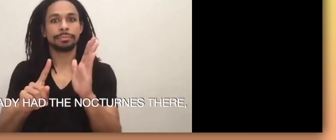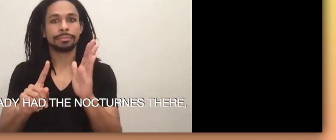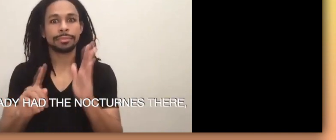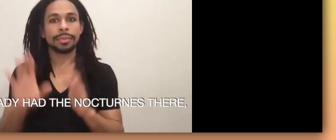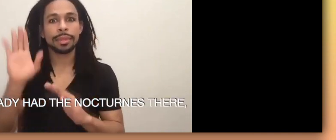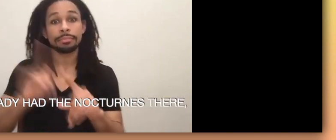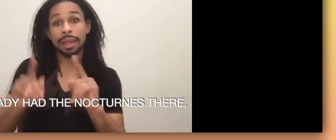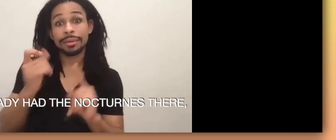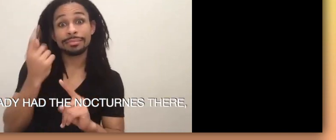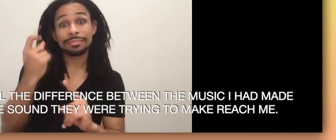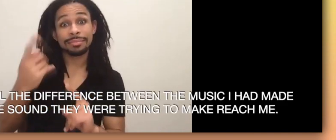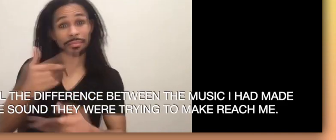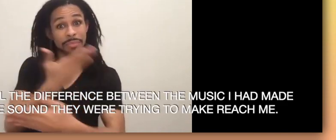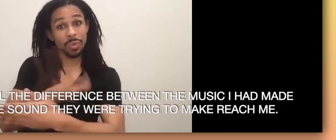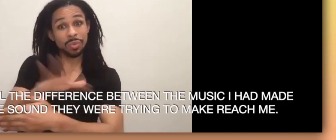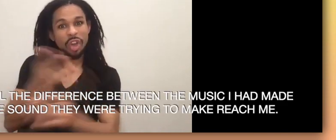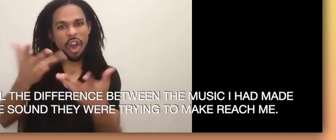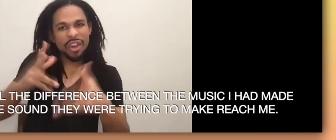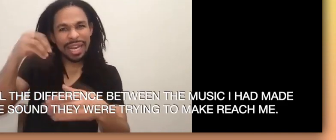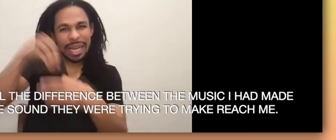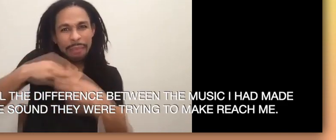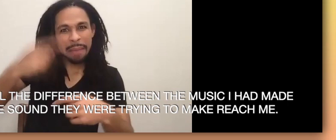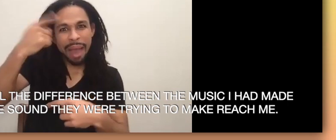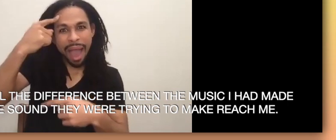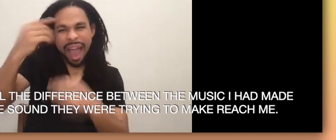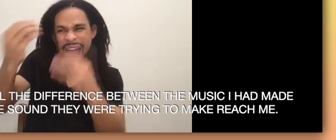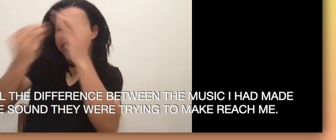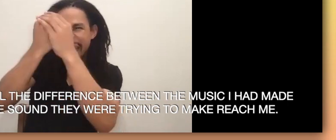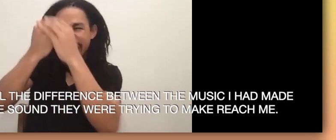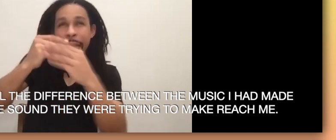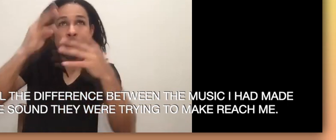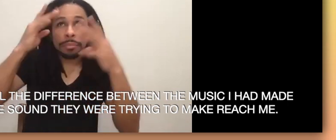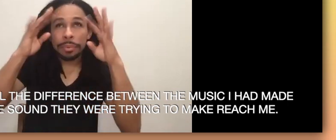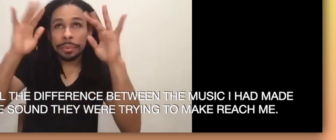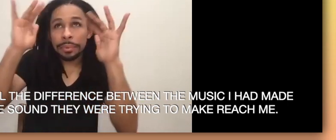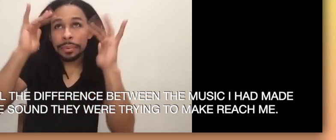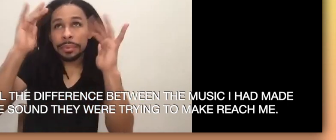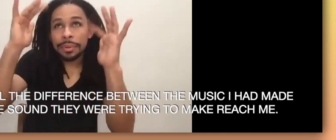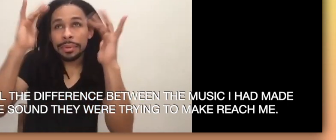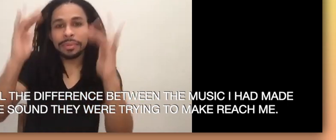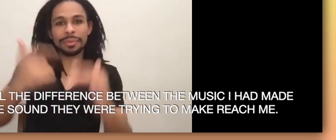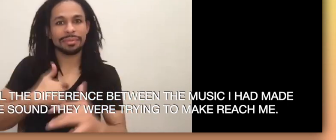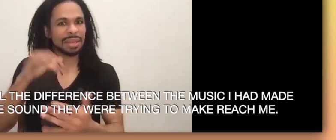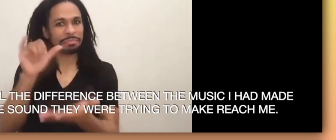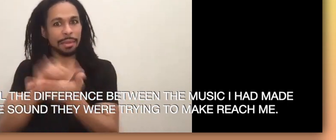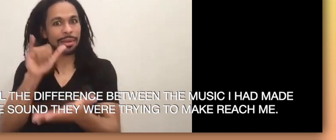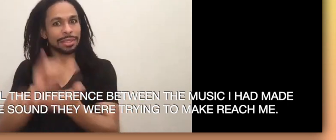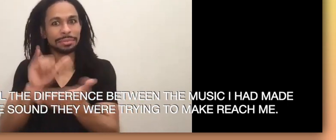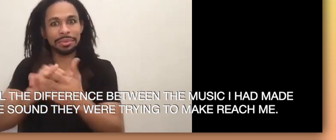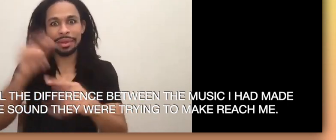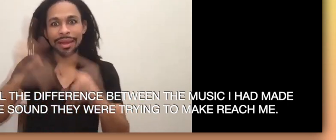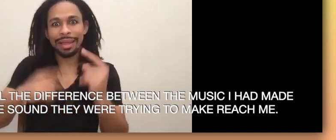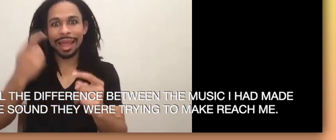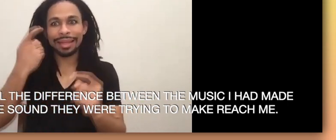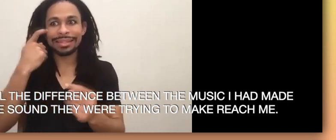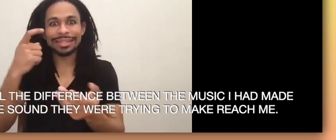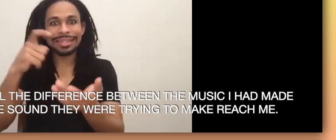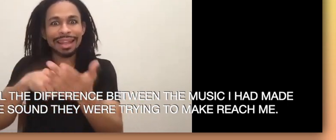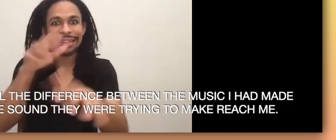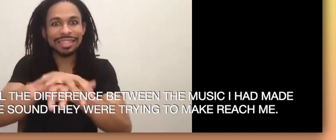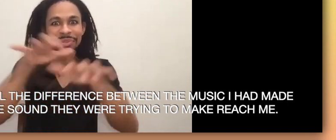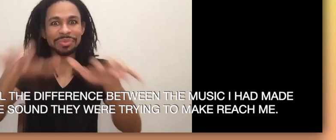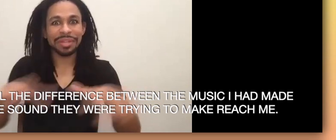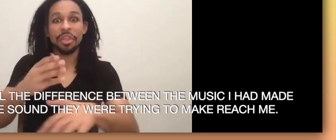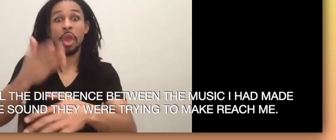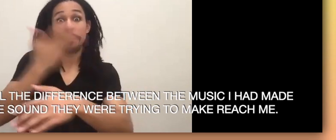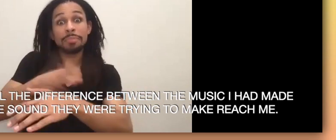had the nocturnes there. So it was impossible to tell the difference between the music I had made the night before